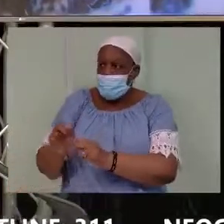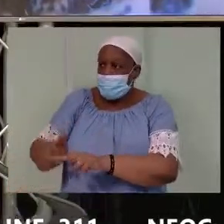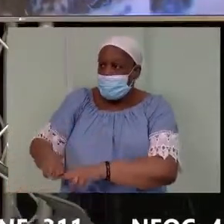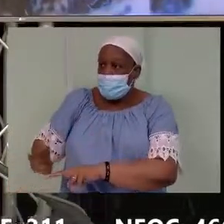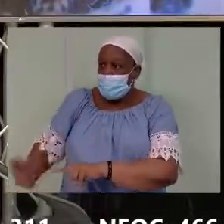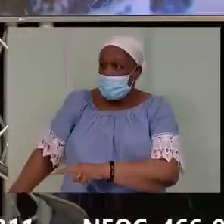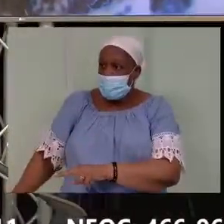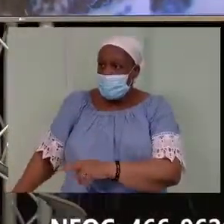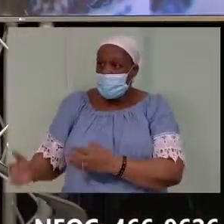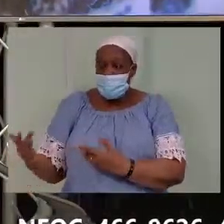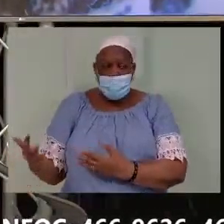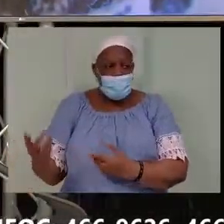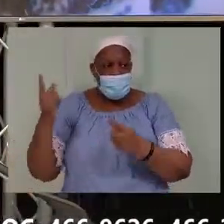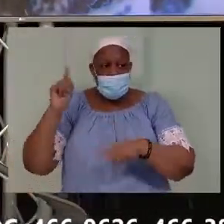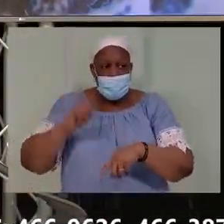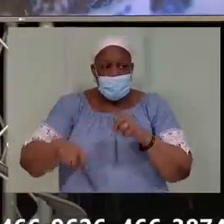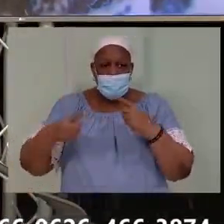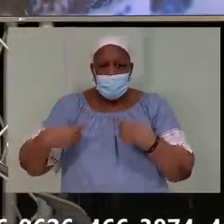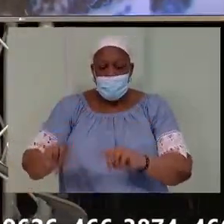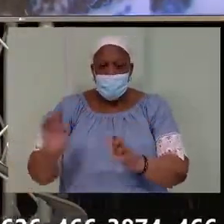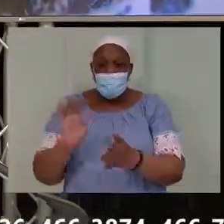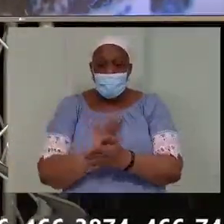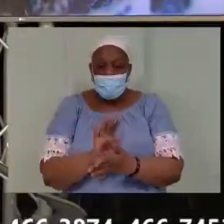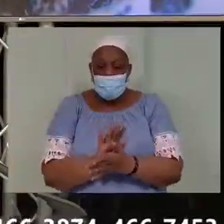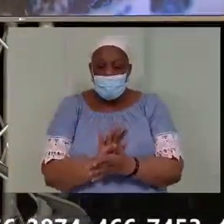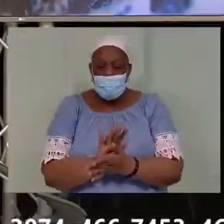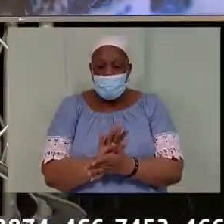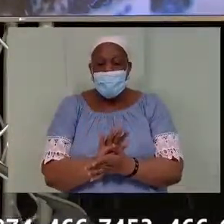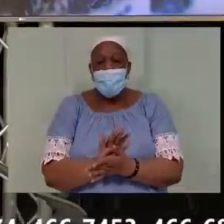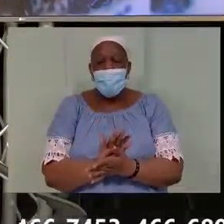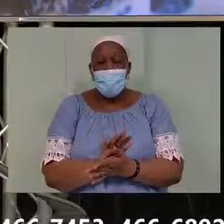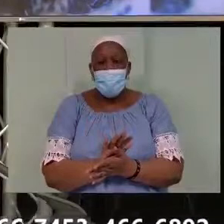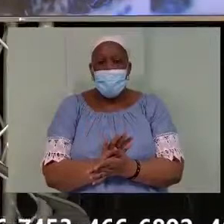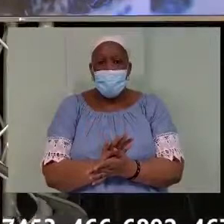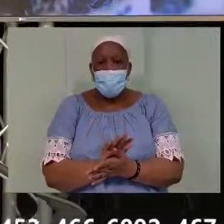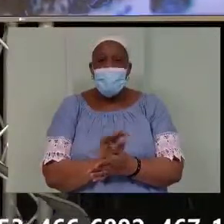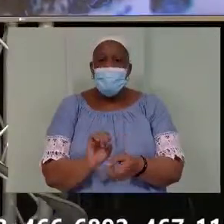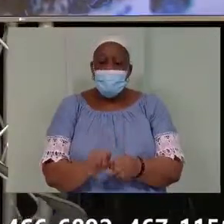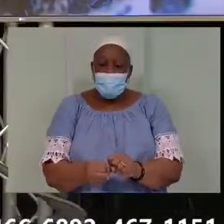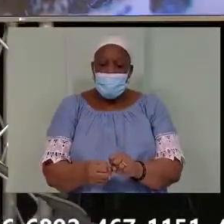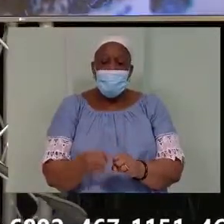will not be able to go to school. Thank you.